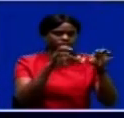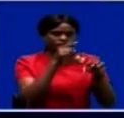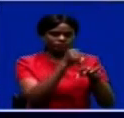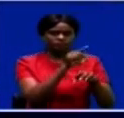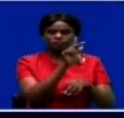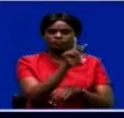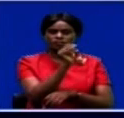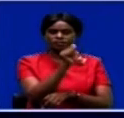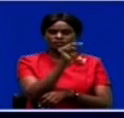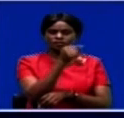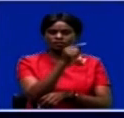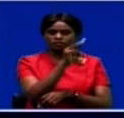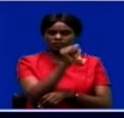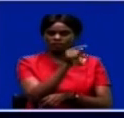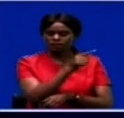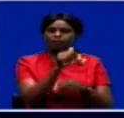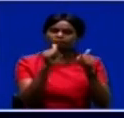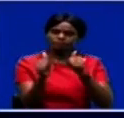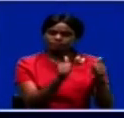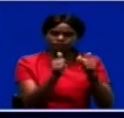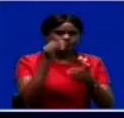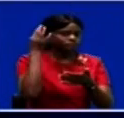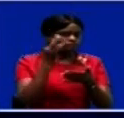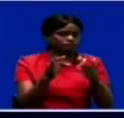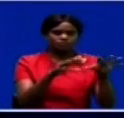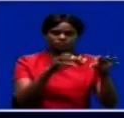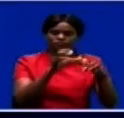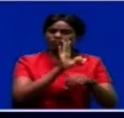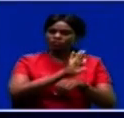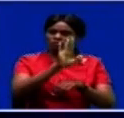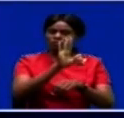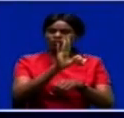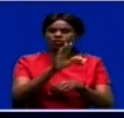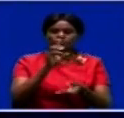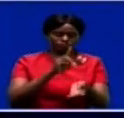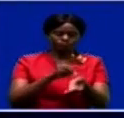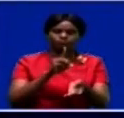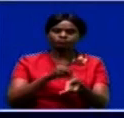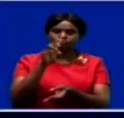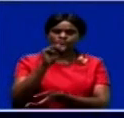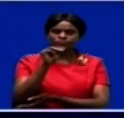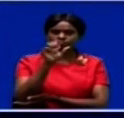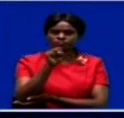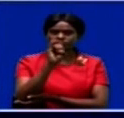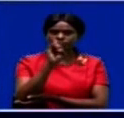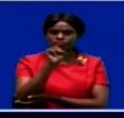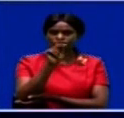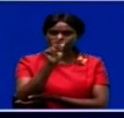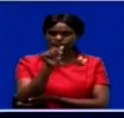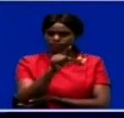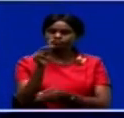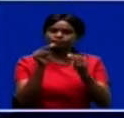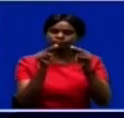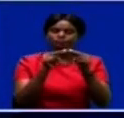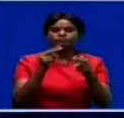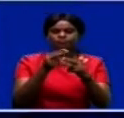Cabinet, Patrick Kangwa, will act as Secretary to Cabinet after the expiry of Dr. Roland Msiska's contract next